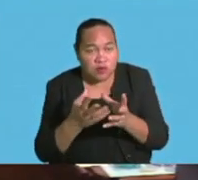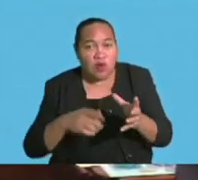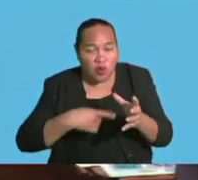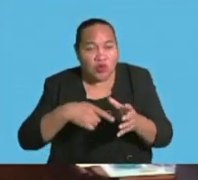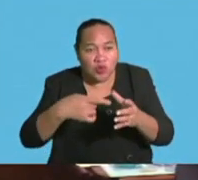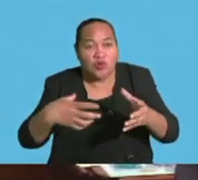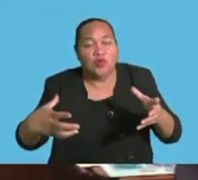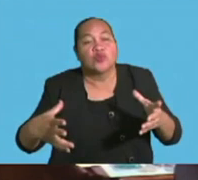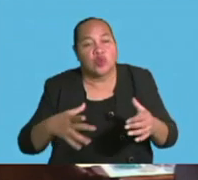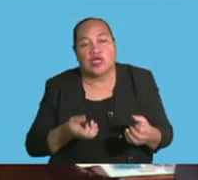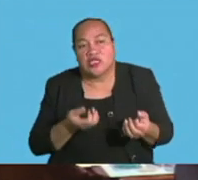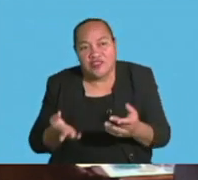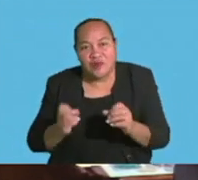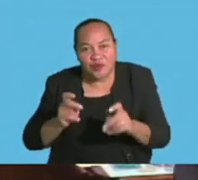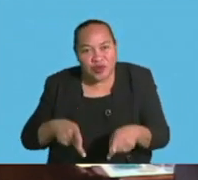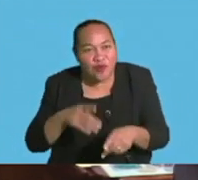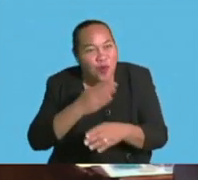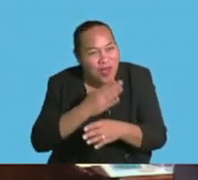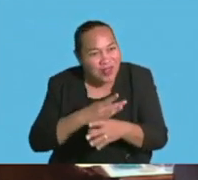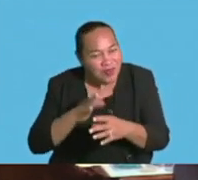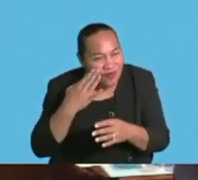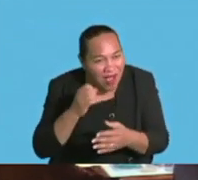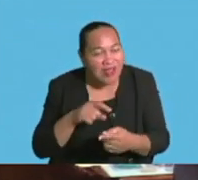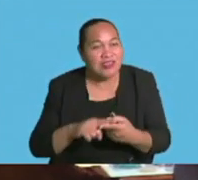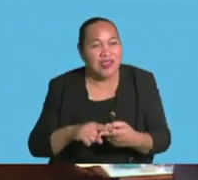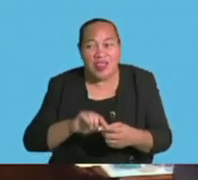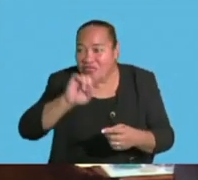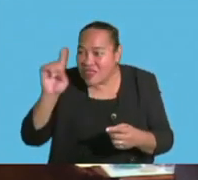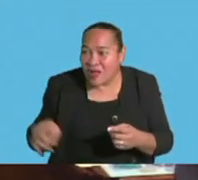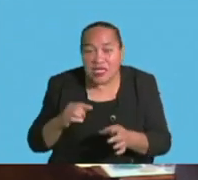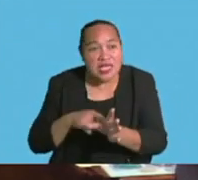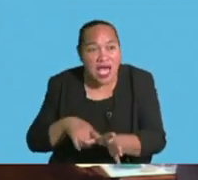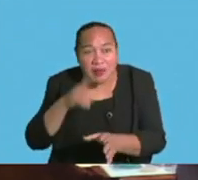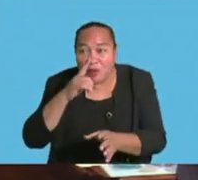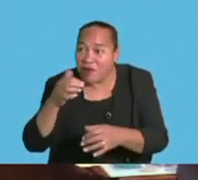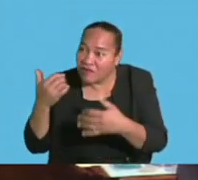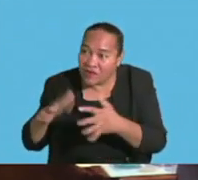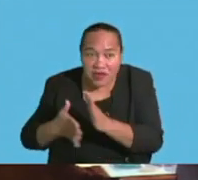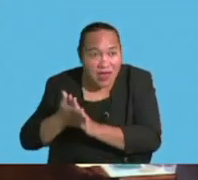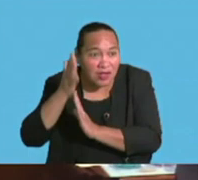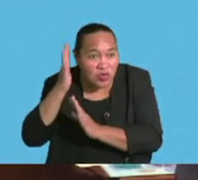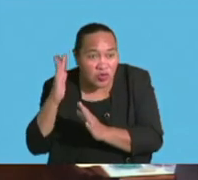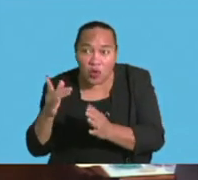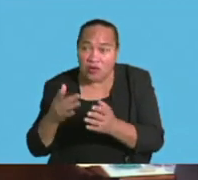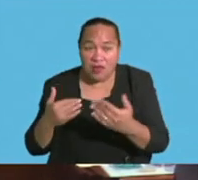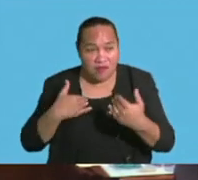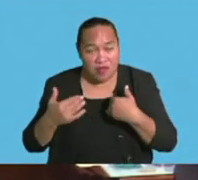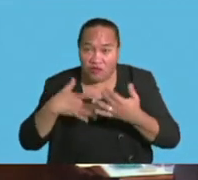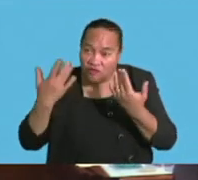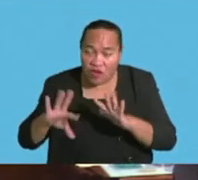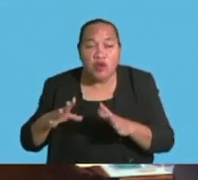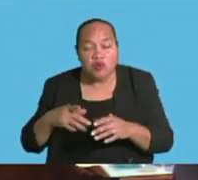Fiji to create employment opportunities for the thousands of young people pouring out of our secondary and tertiary institutions each